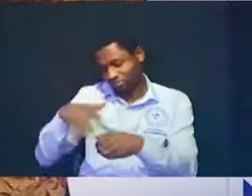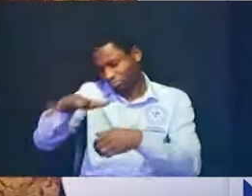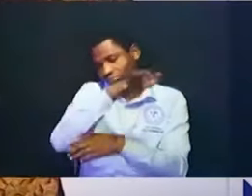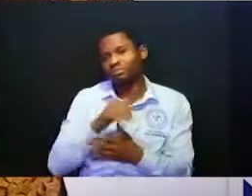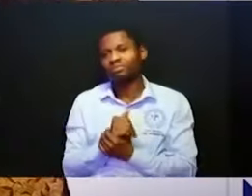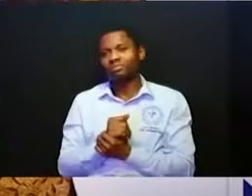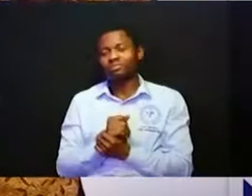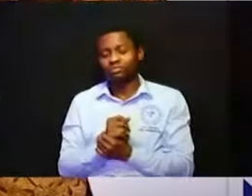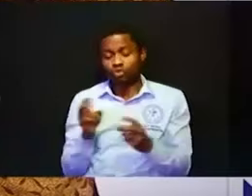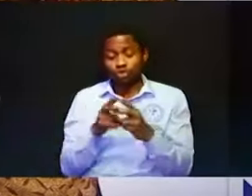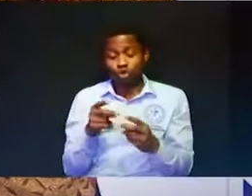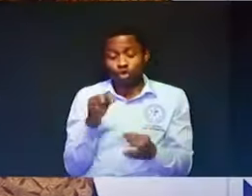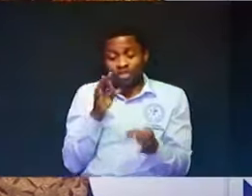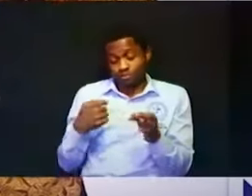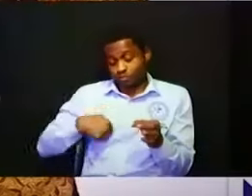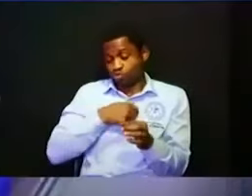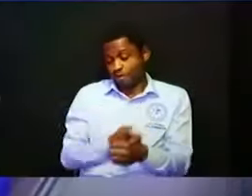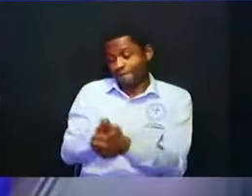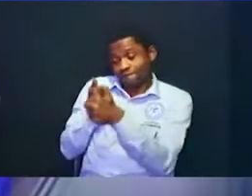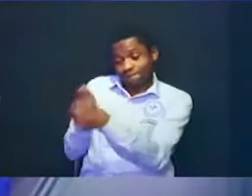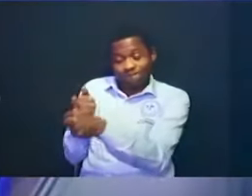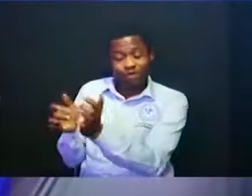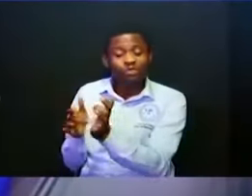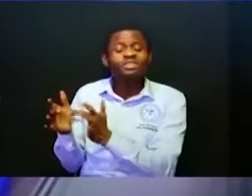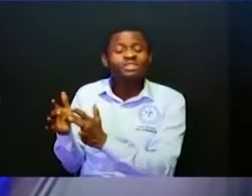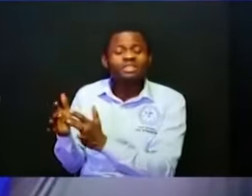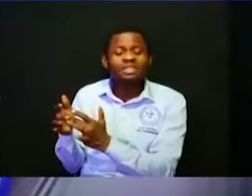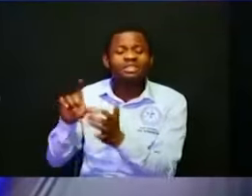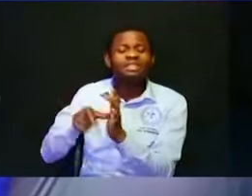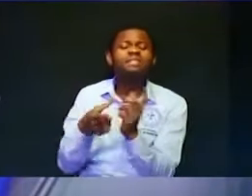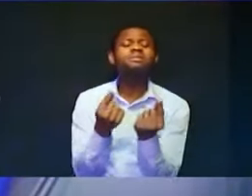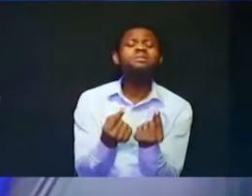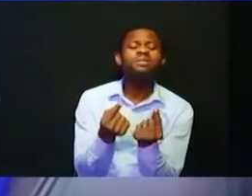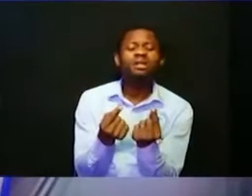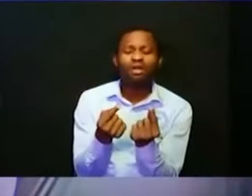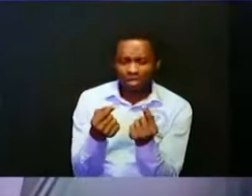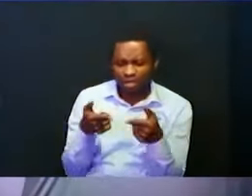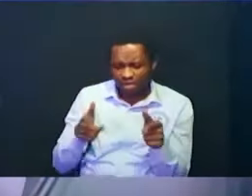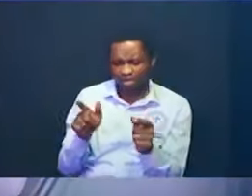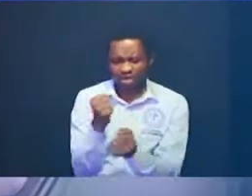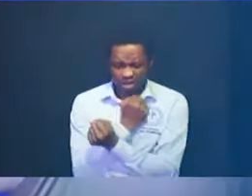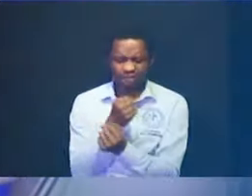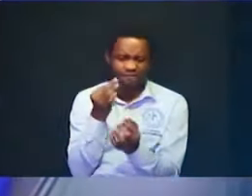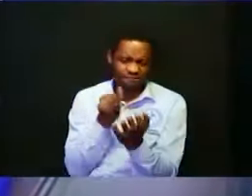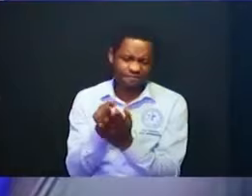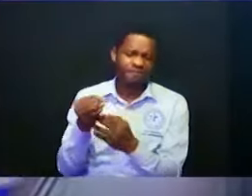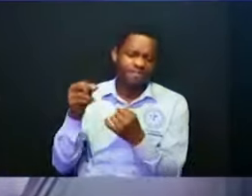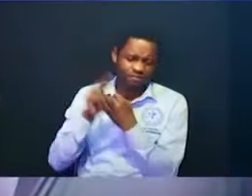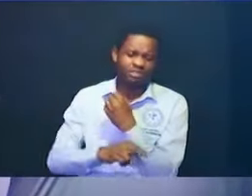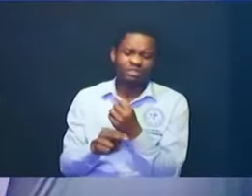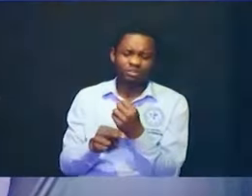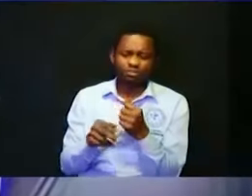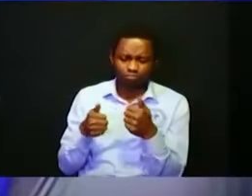if he is the one we are following, then let love and faithfulness never leave you. Then you also gain favor